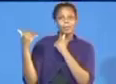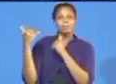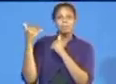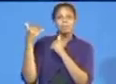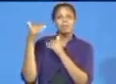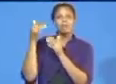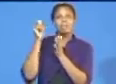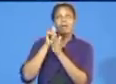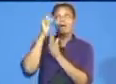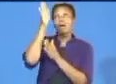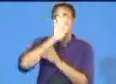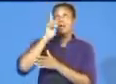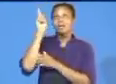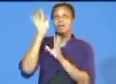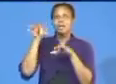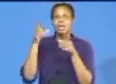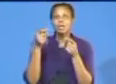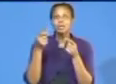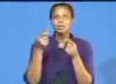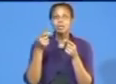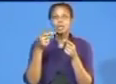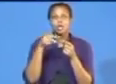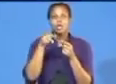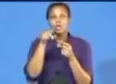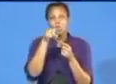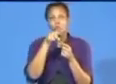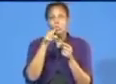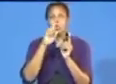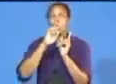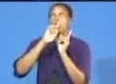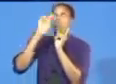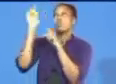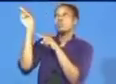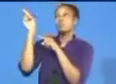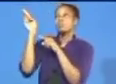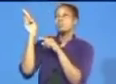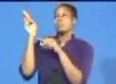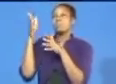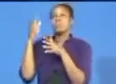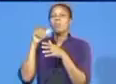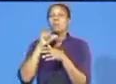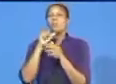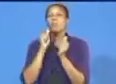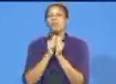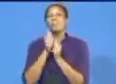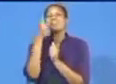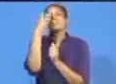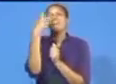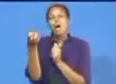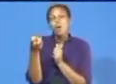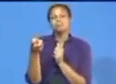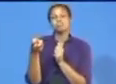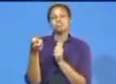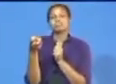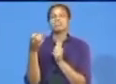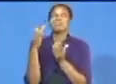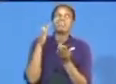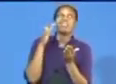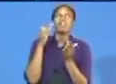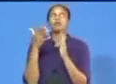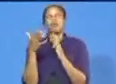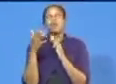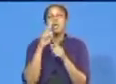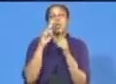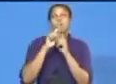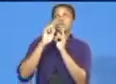it, you're going to go to him with a double-minded, wavering heart. When you go to God in prayer, you've got to